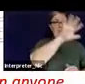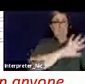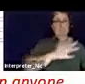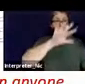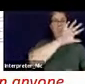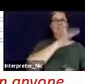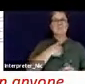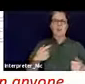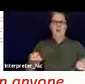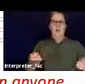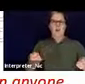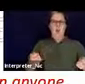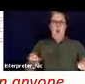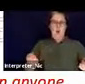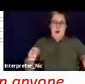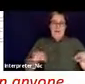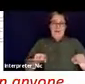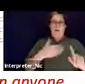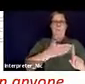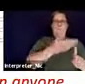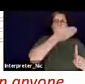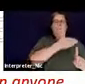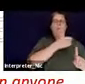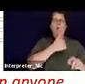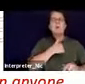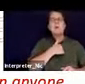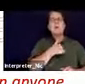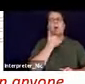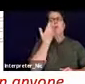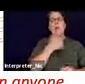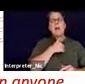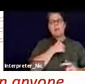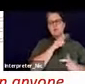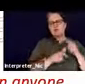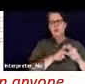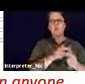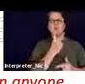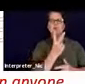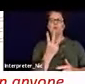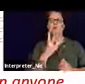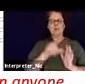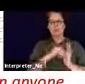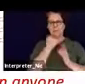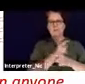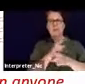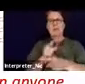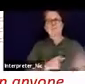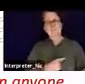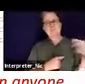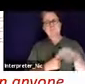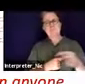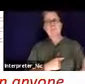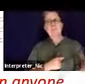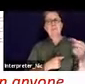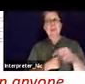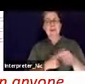to travel into London, probably two or three times a week, when we've got a small unmanned station at Windsor. And the challenges start with, is there going to